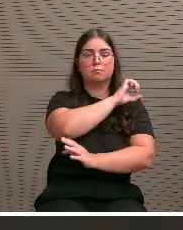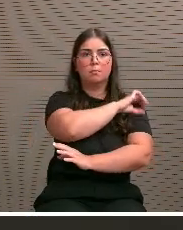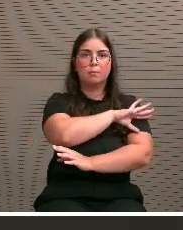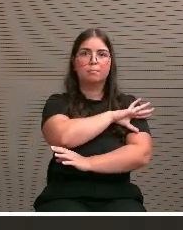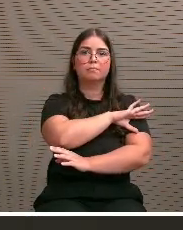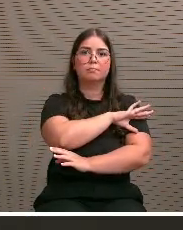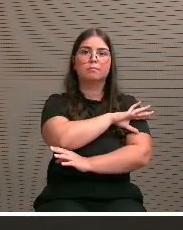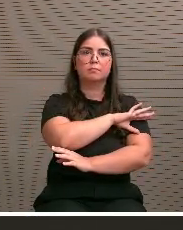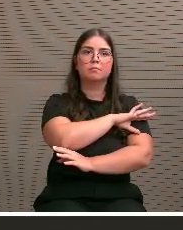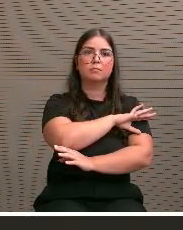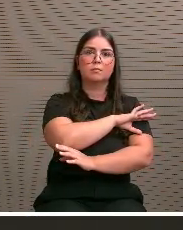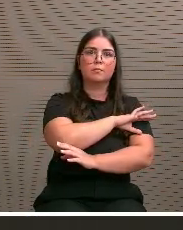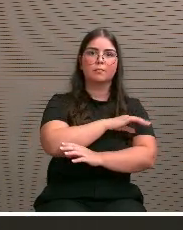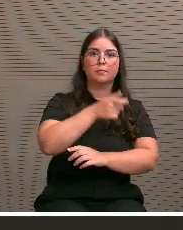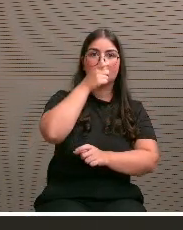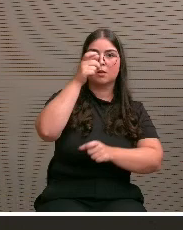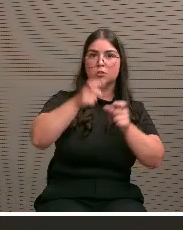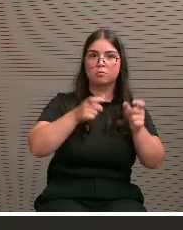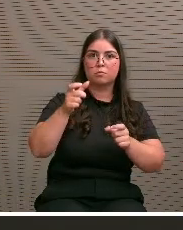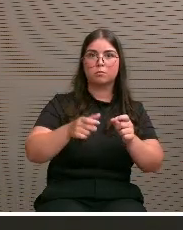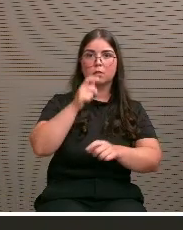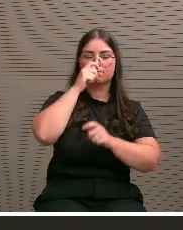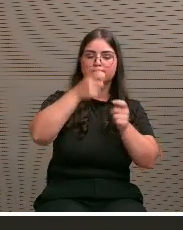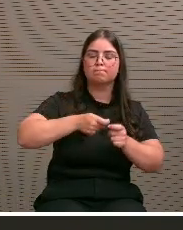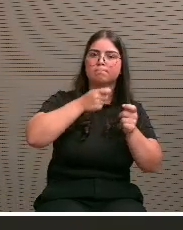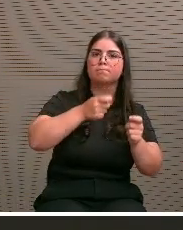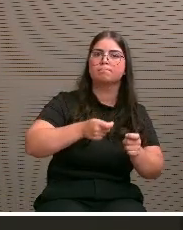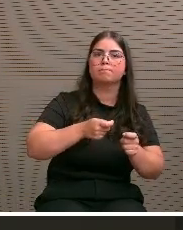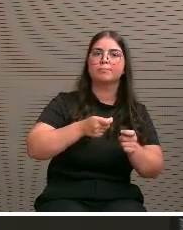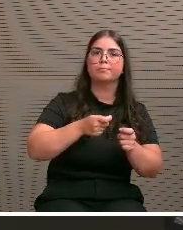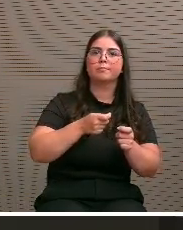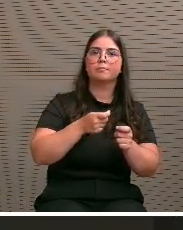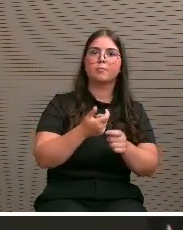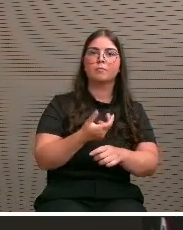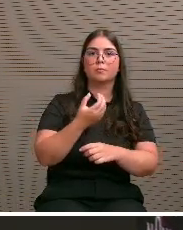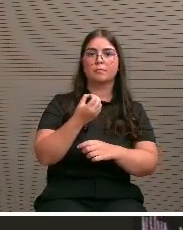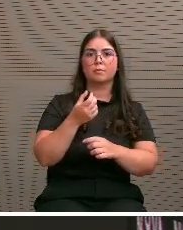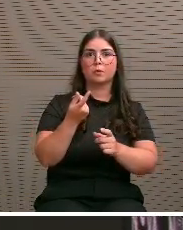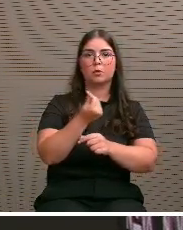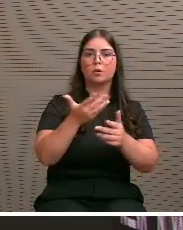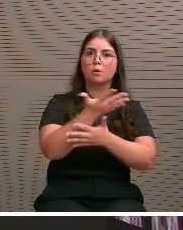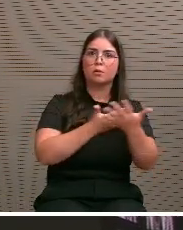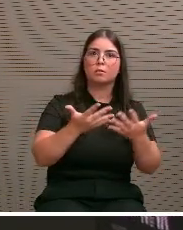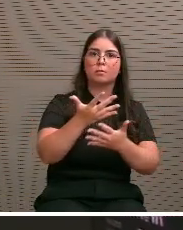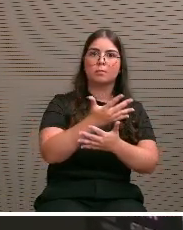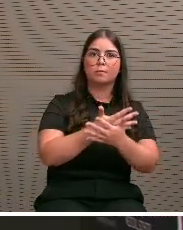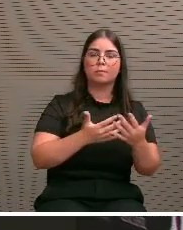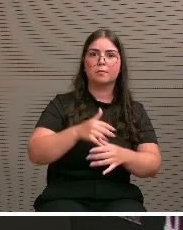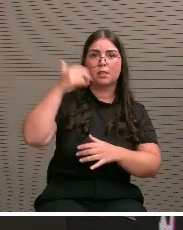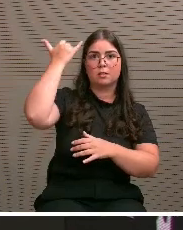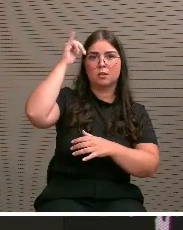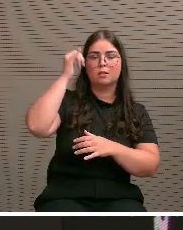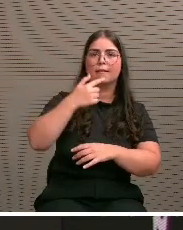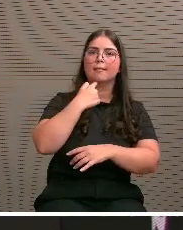this view. But it's not true. If you look at the statistics, you look at the evidence, the big